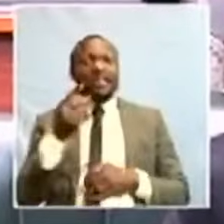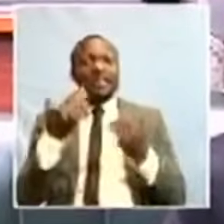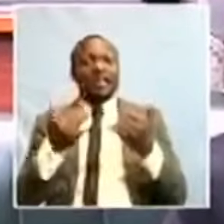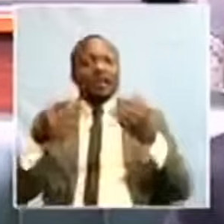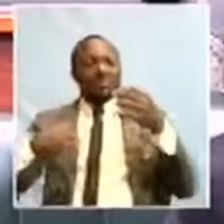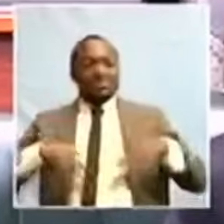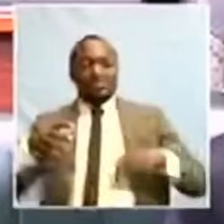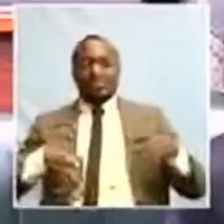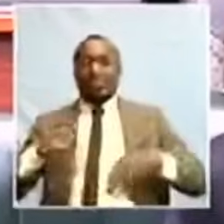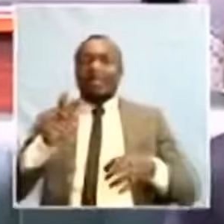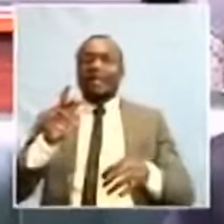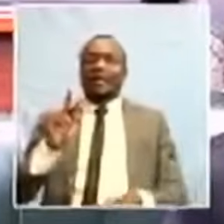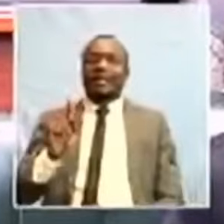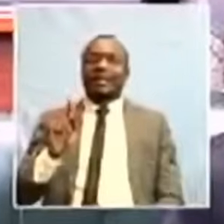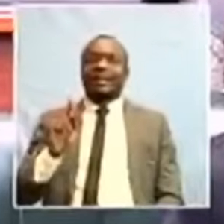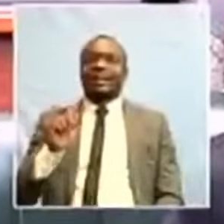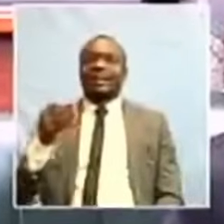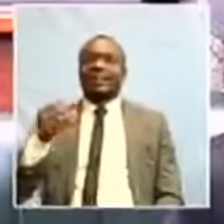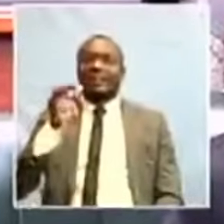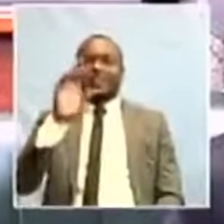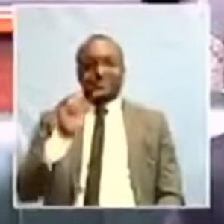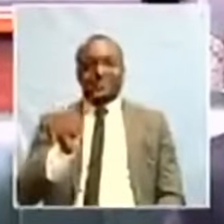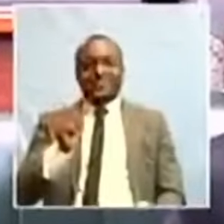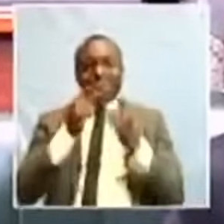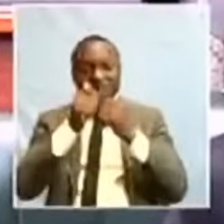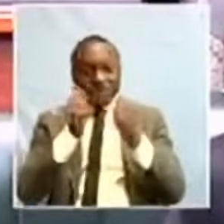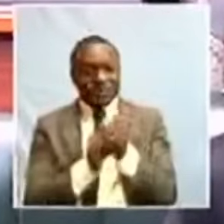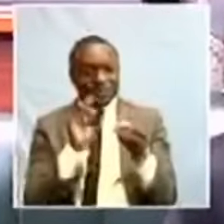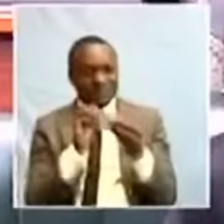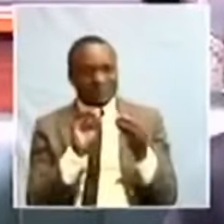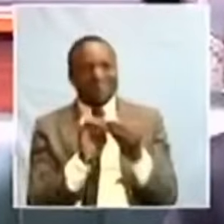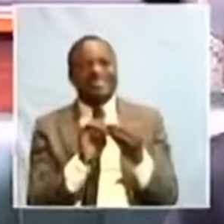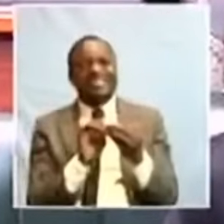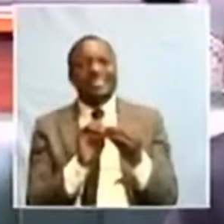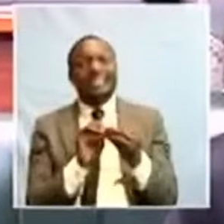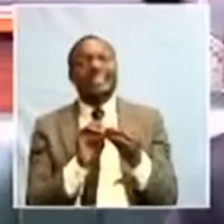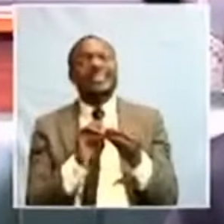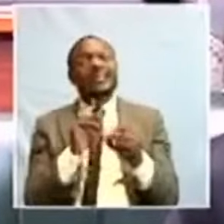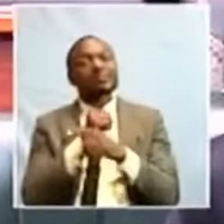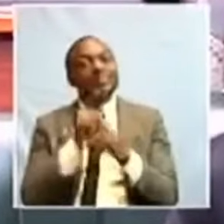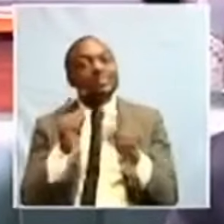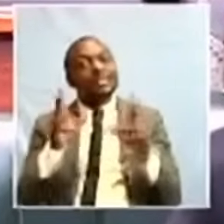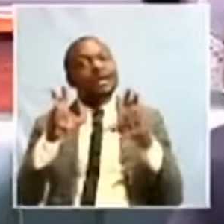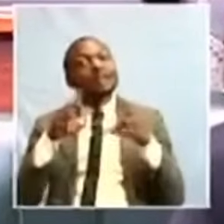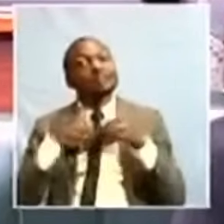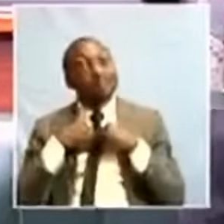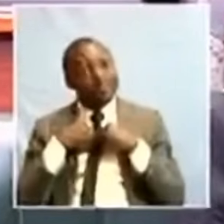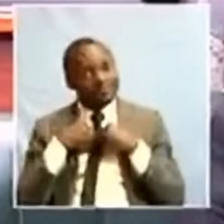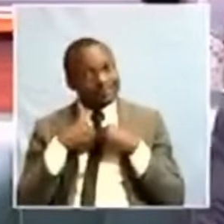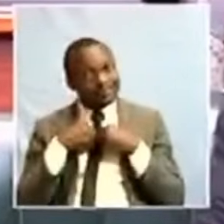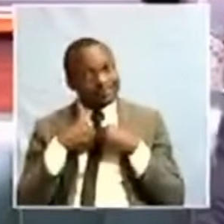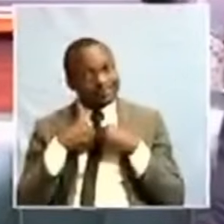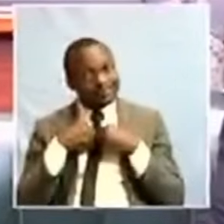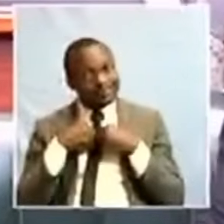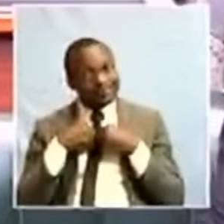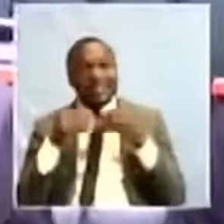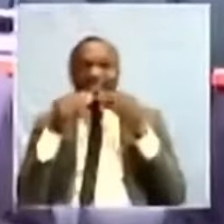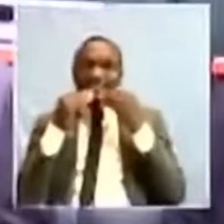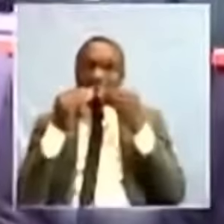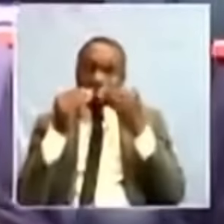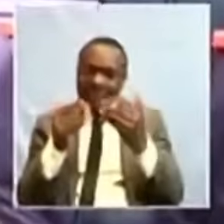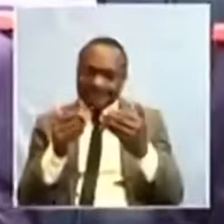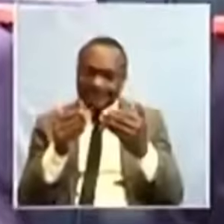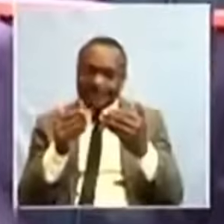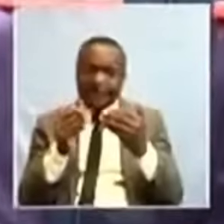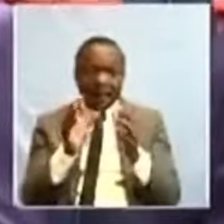That's Kafwaya. Let me talk about me a little also. I am just acknowledging that, thank you.